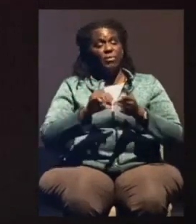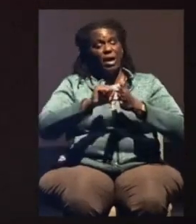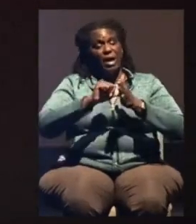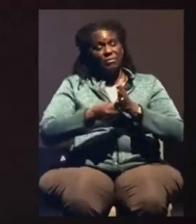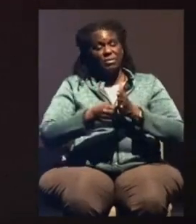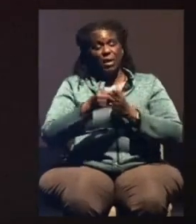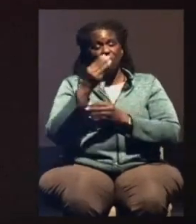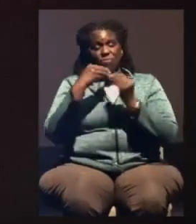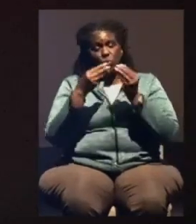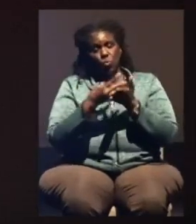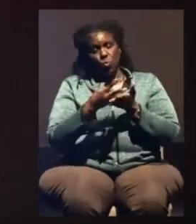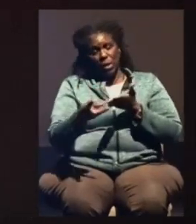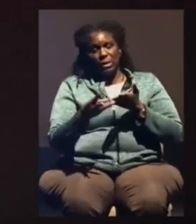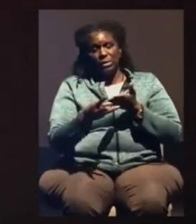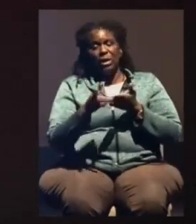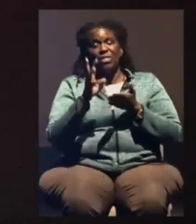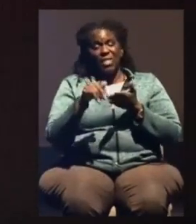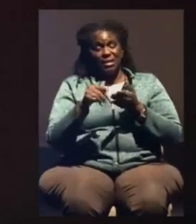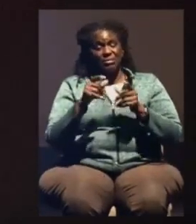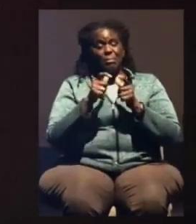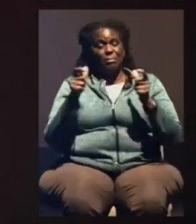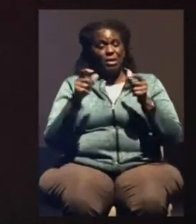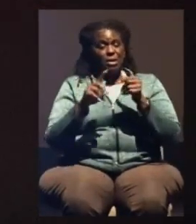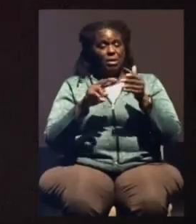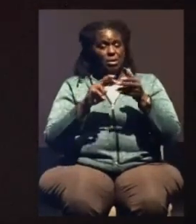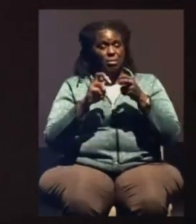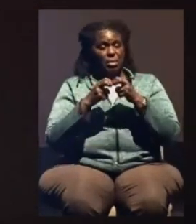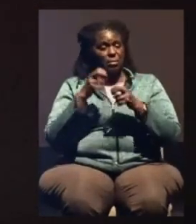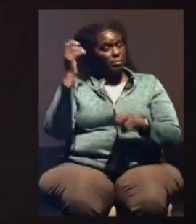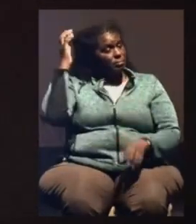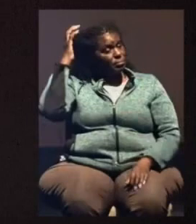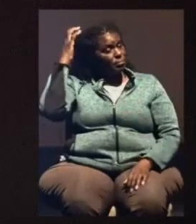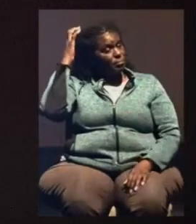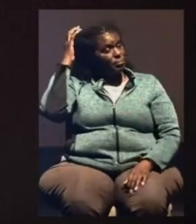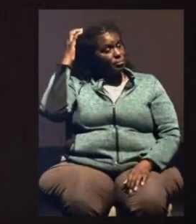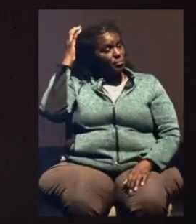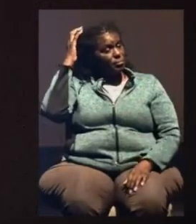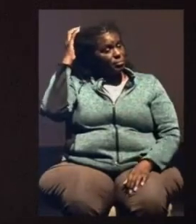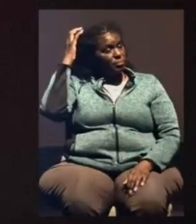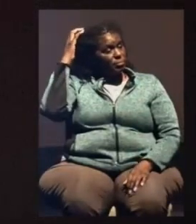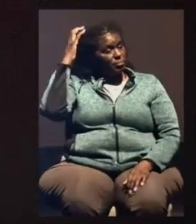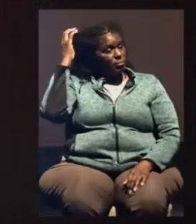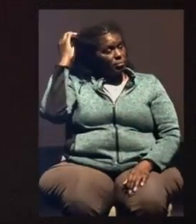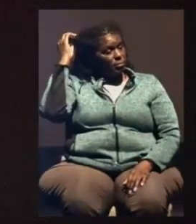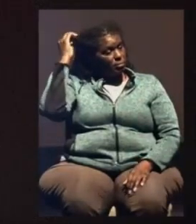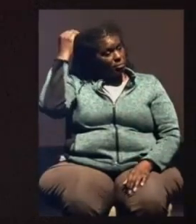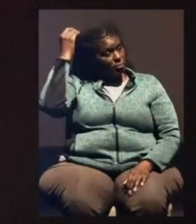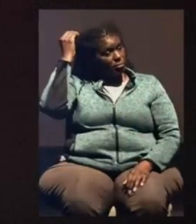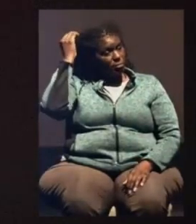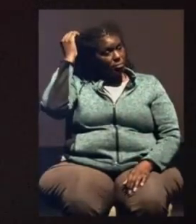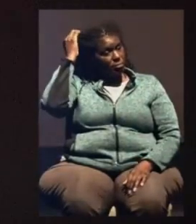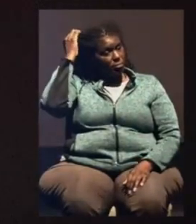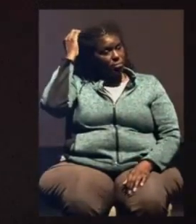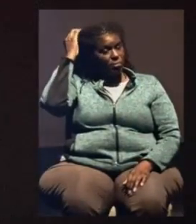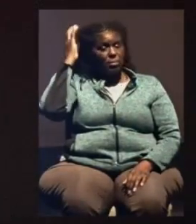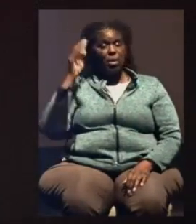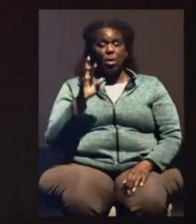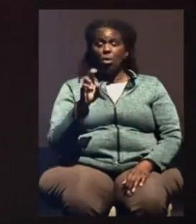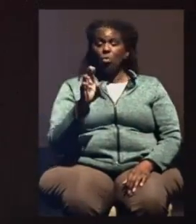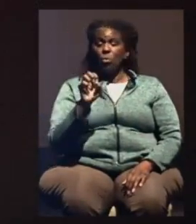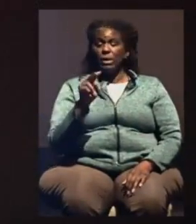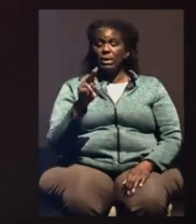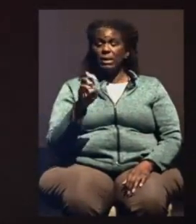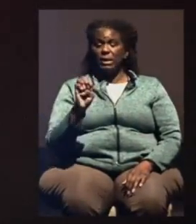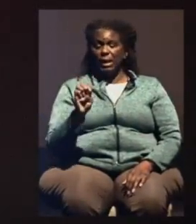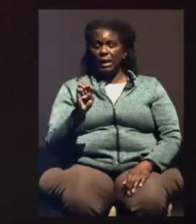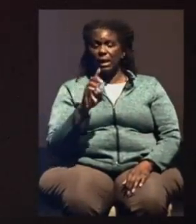waste, which just is an enormous issue. I'm going to go out of order in asking this next follow-up. I'm going to go back to you, Renee, this is something you and I discussed